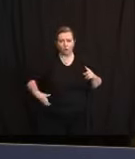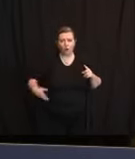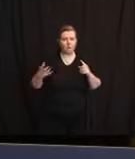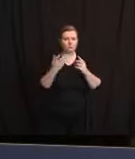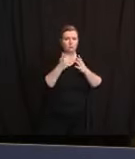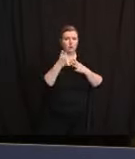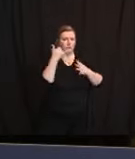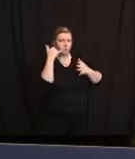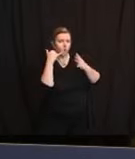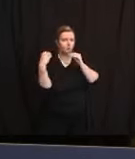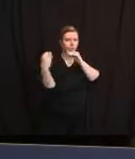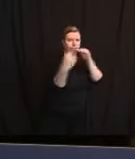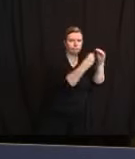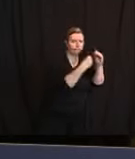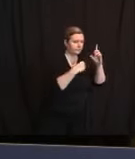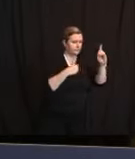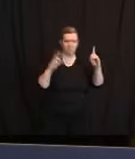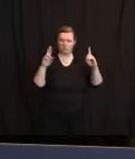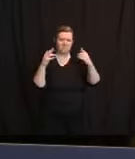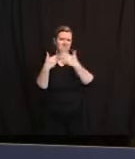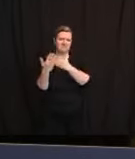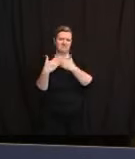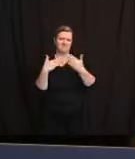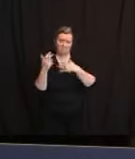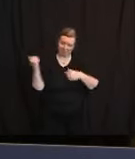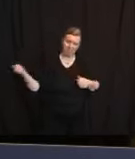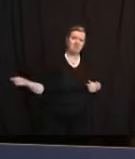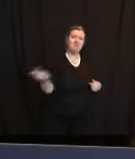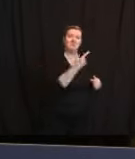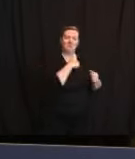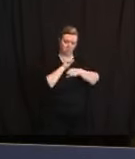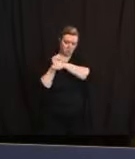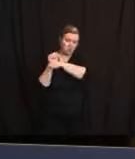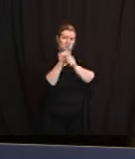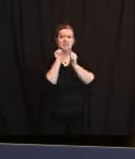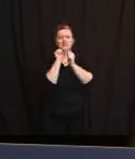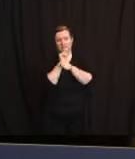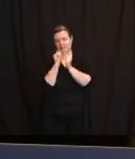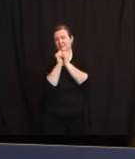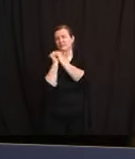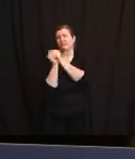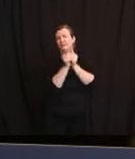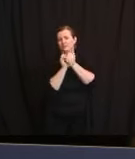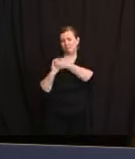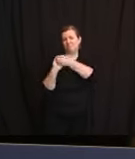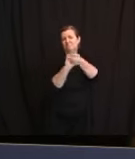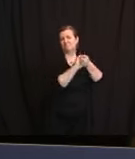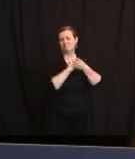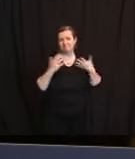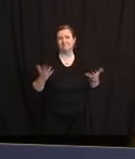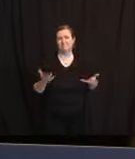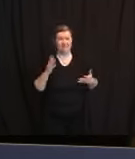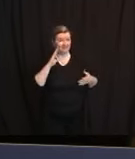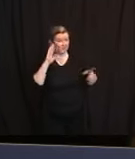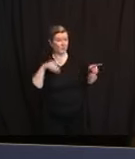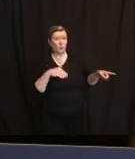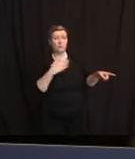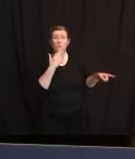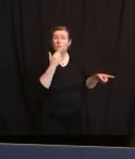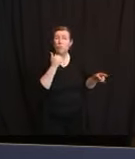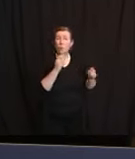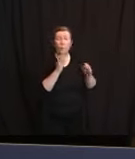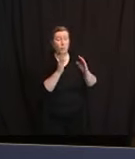or Republican problem. We have all worked together. And by opening up small businesses for curbside